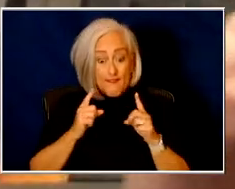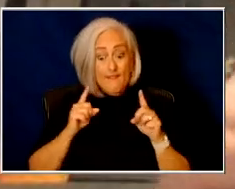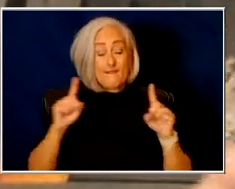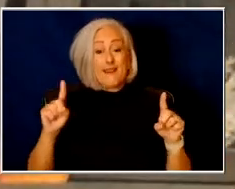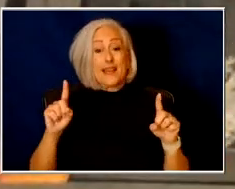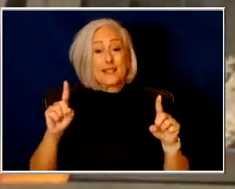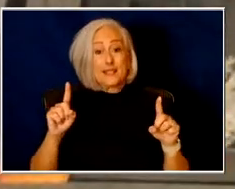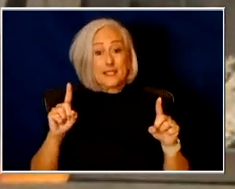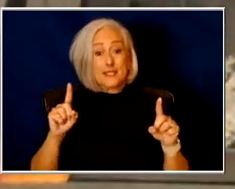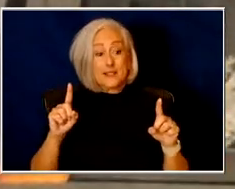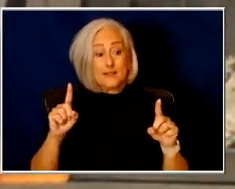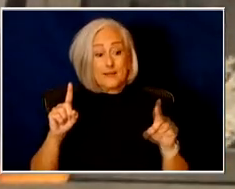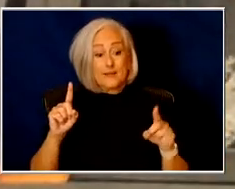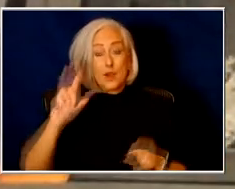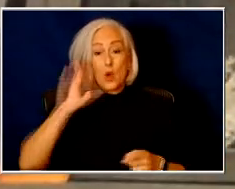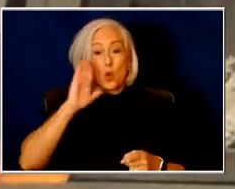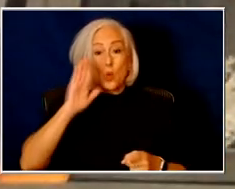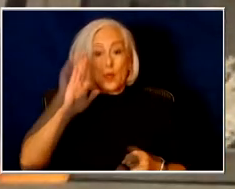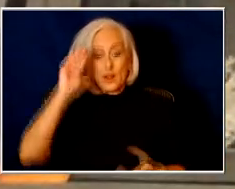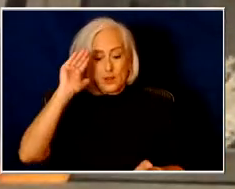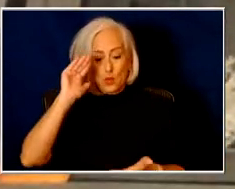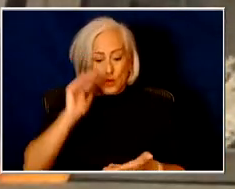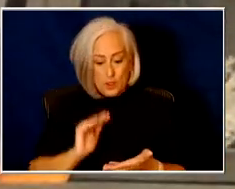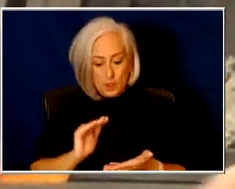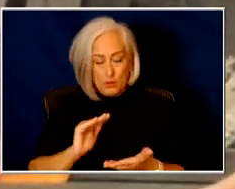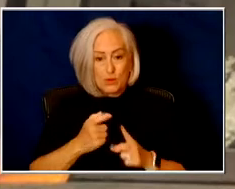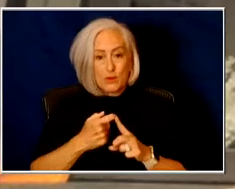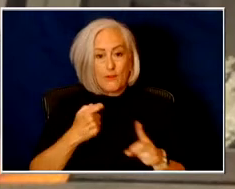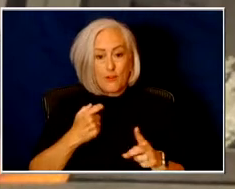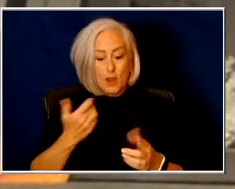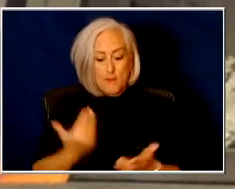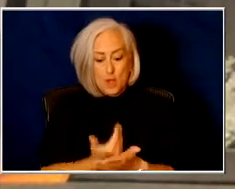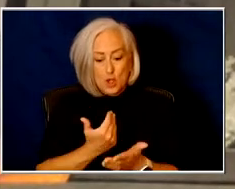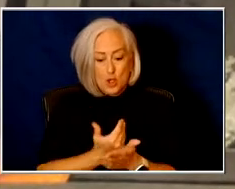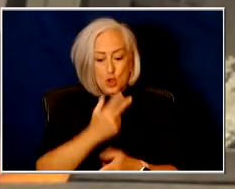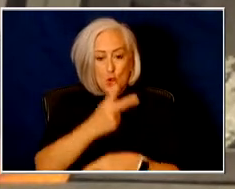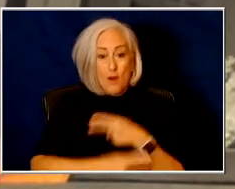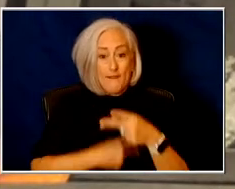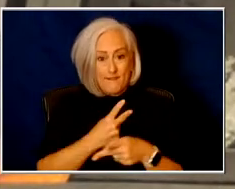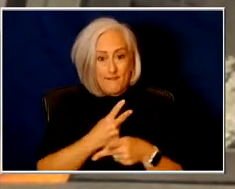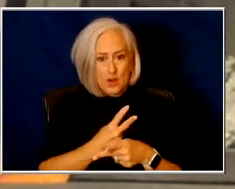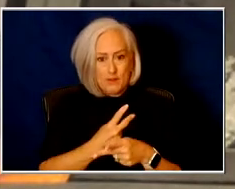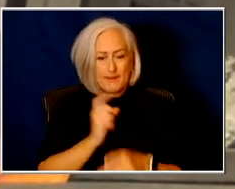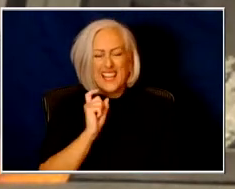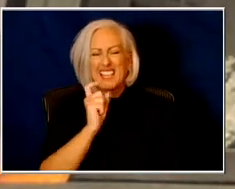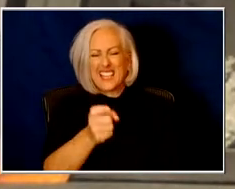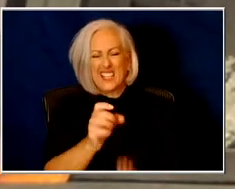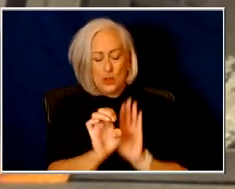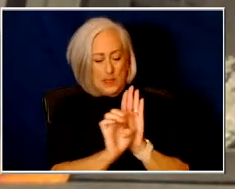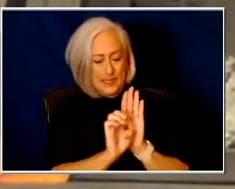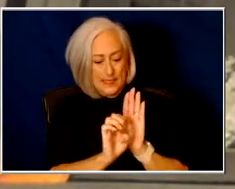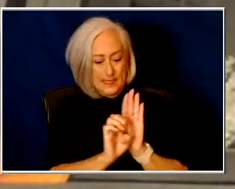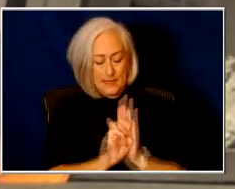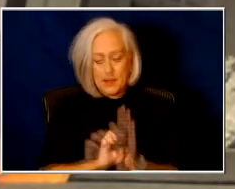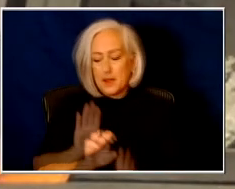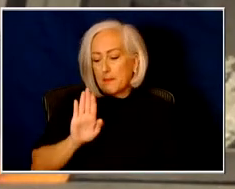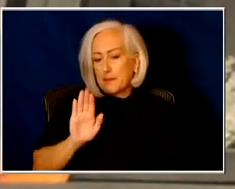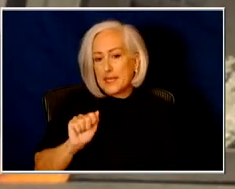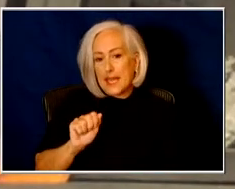is diminished by these new variants let me give you an example with ba